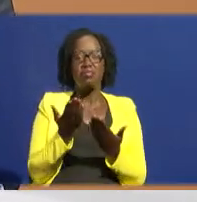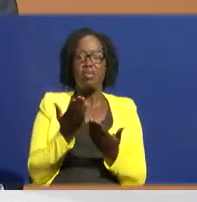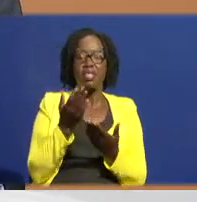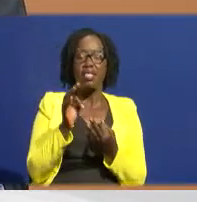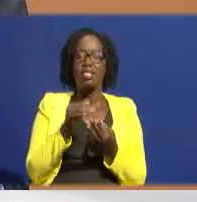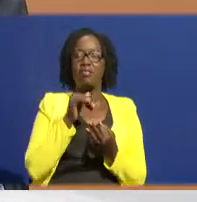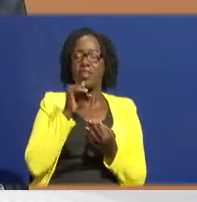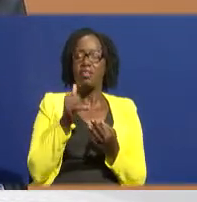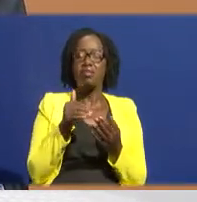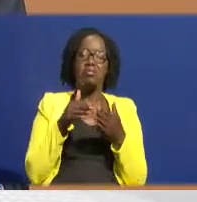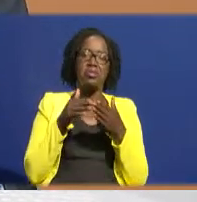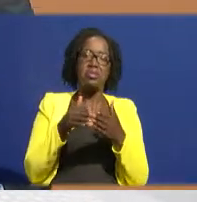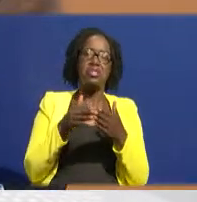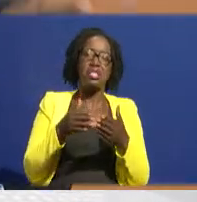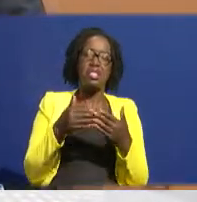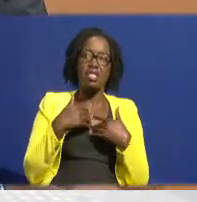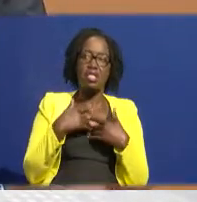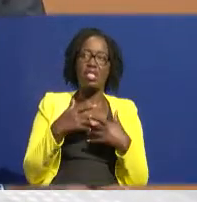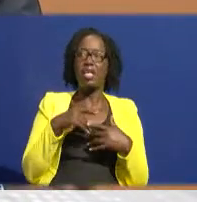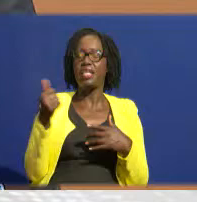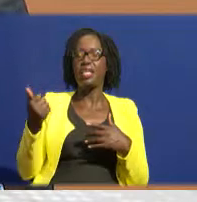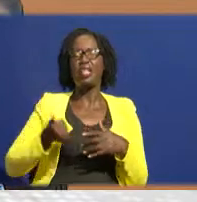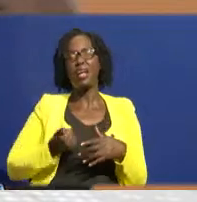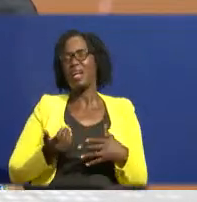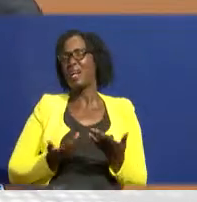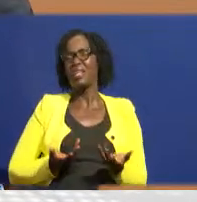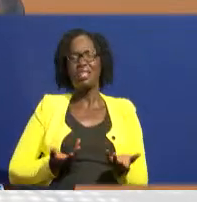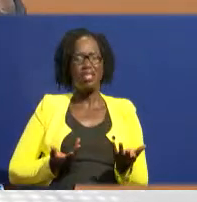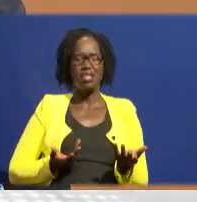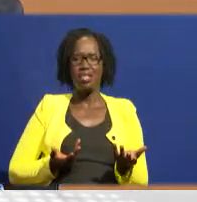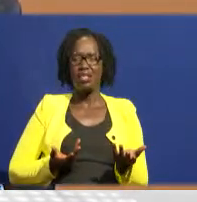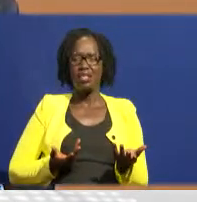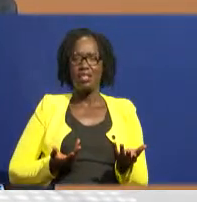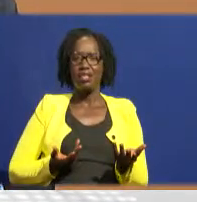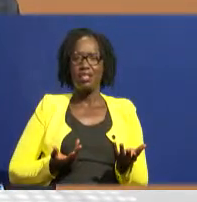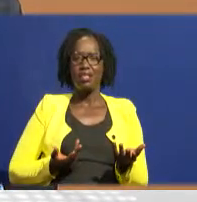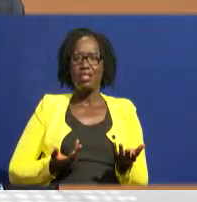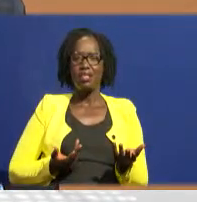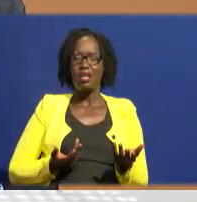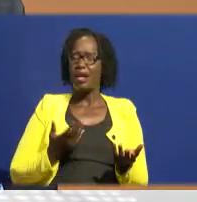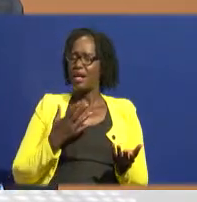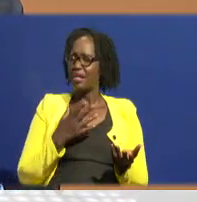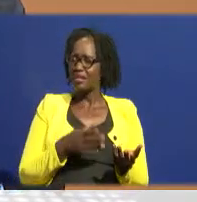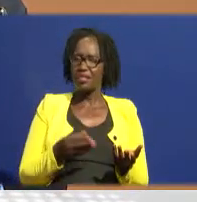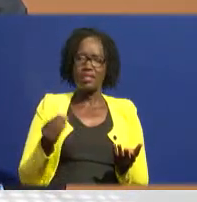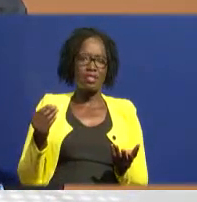I do not sleep with him, he will go to another girl, and things like this. Mm-hmm. And